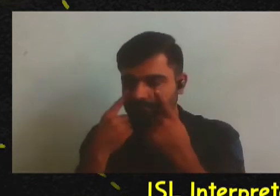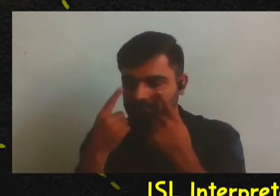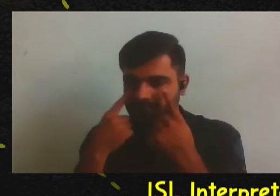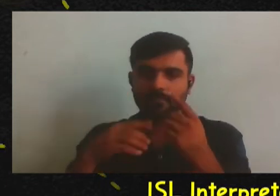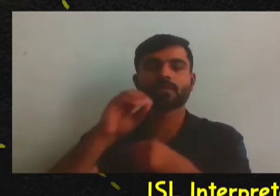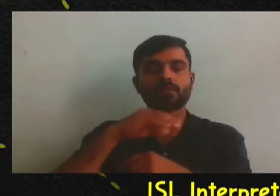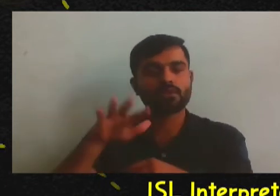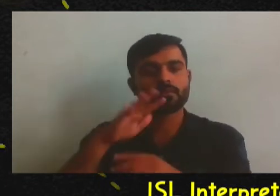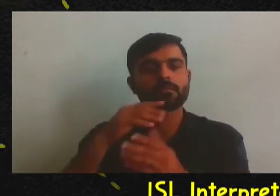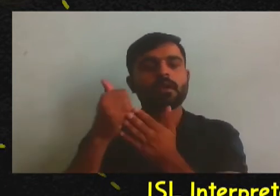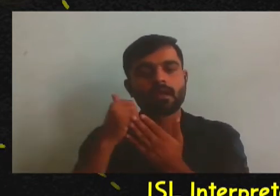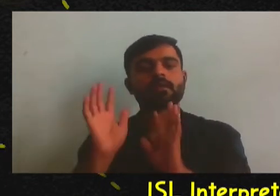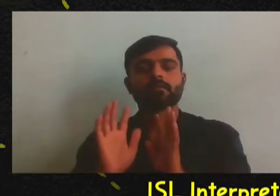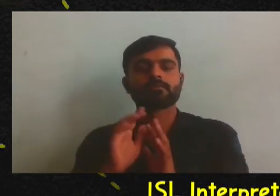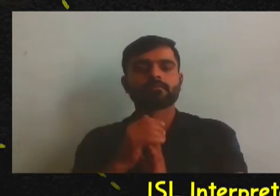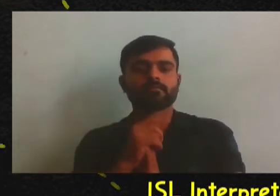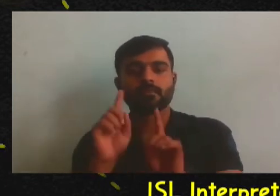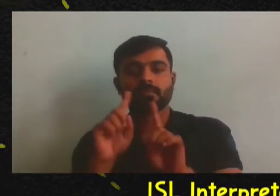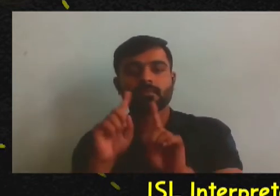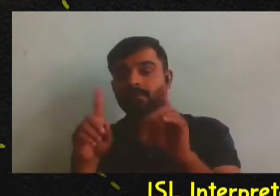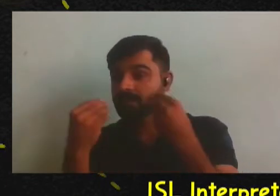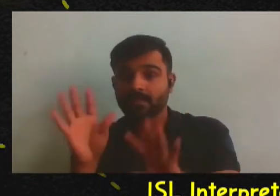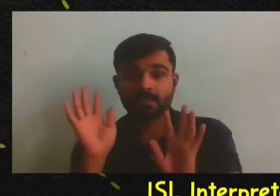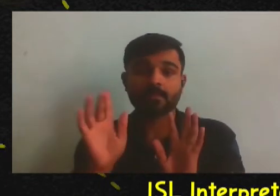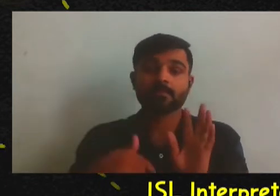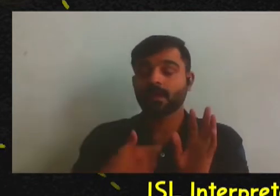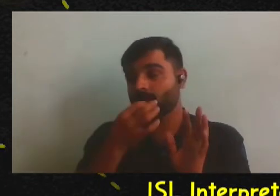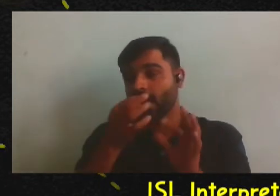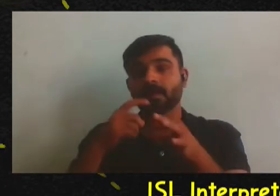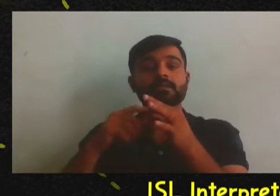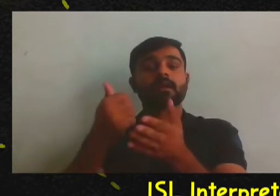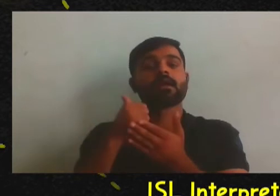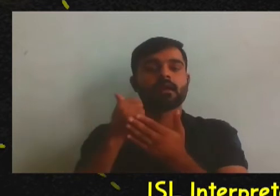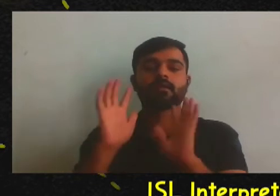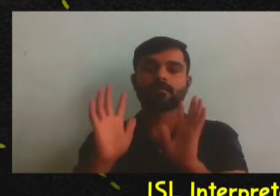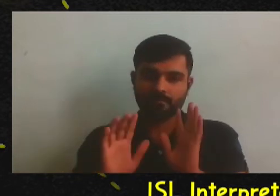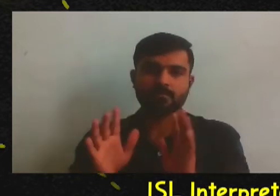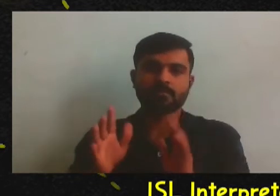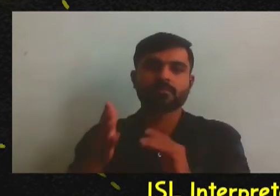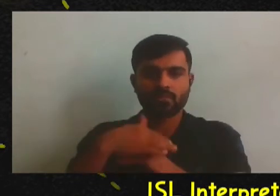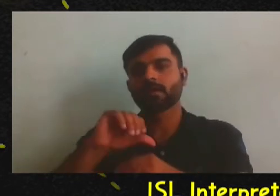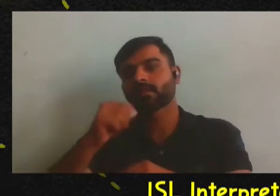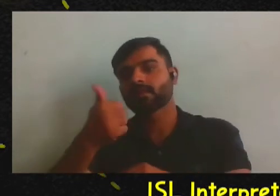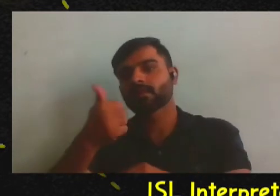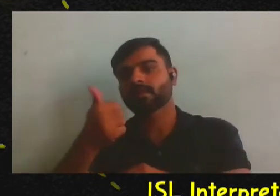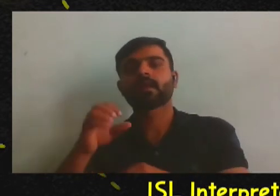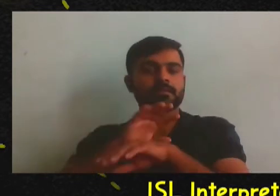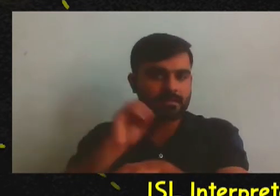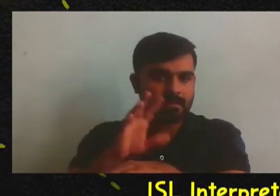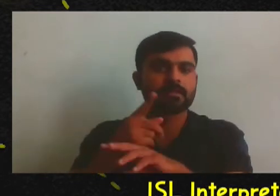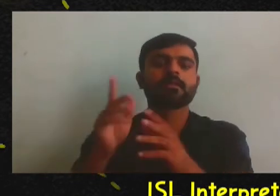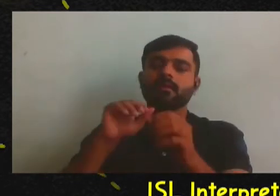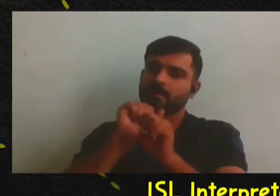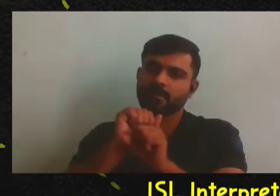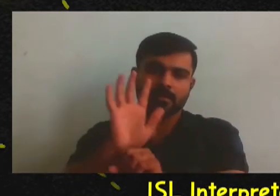organization helping you, right? But don't give up on asking for help, right? So go to your next counselor, and if that doesn't work, go